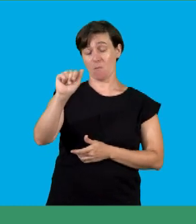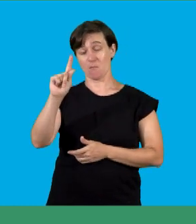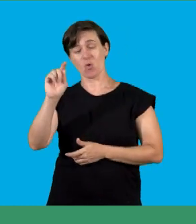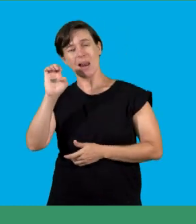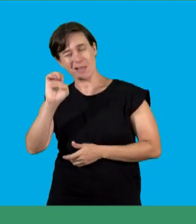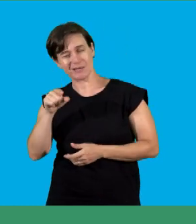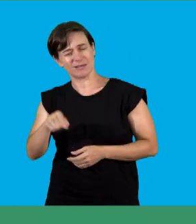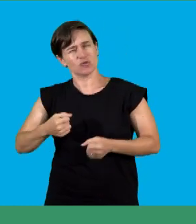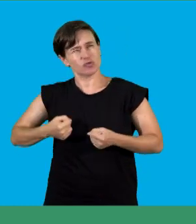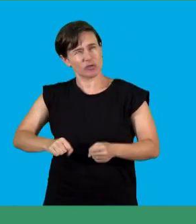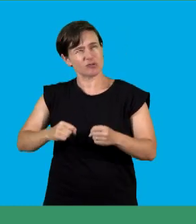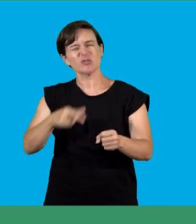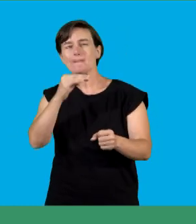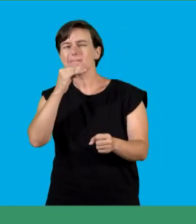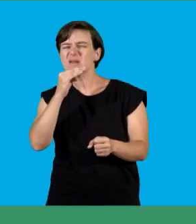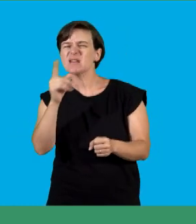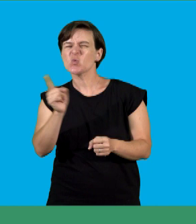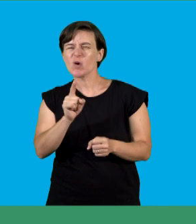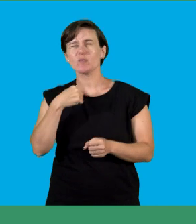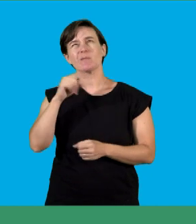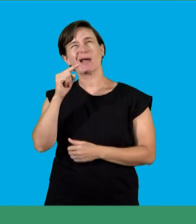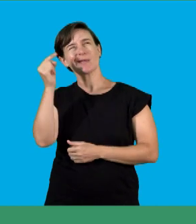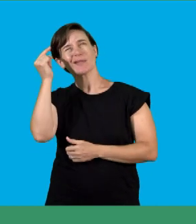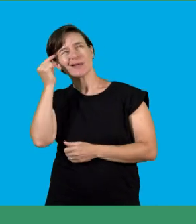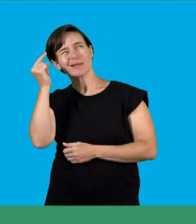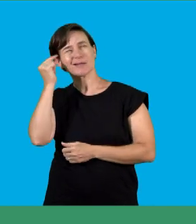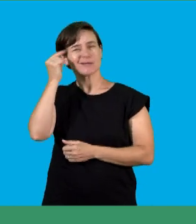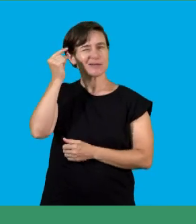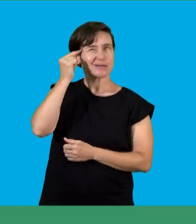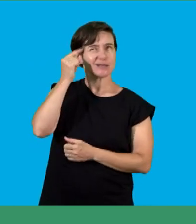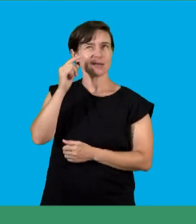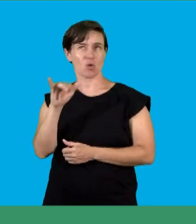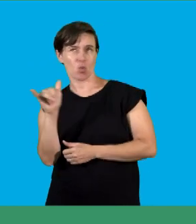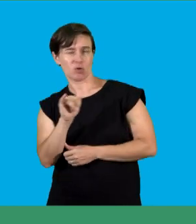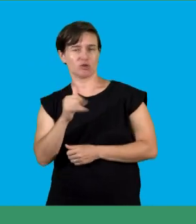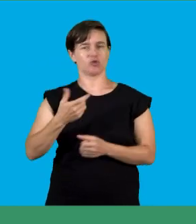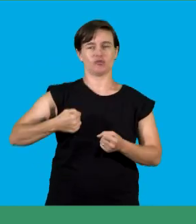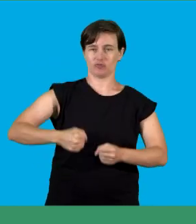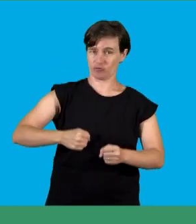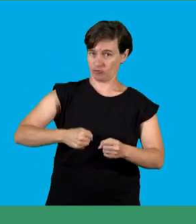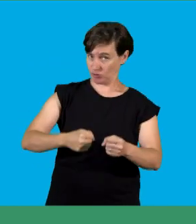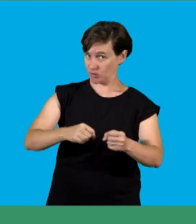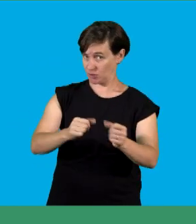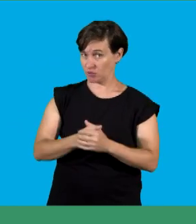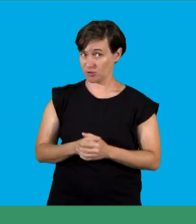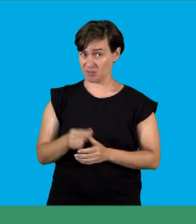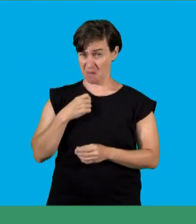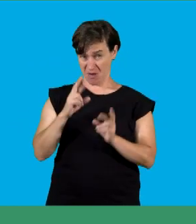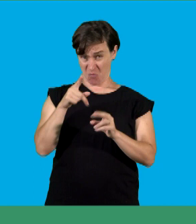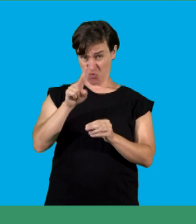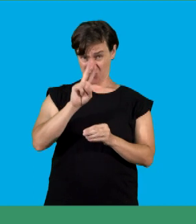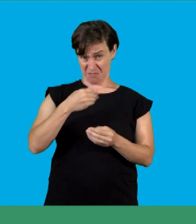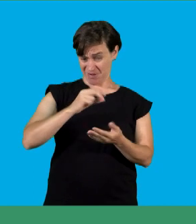strategy. So to formulate a strategy is to do what? To come up basically with a strategy. Right. I hope